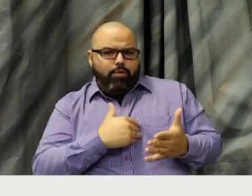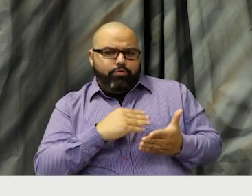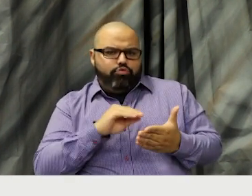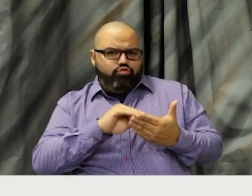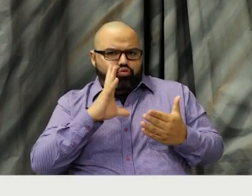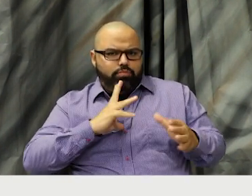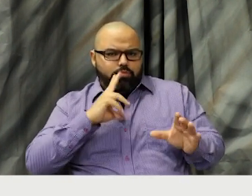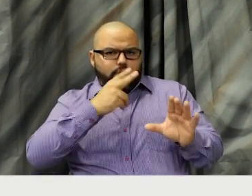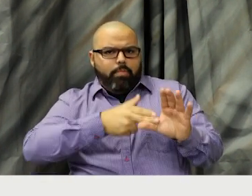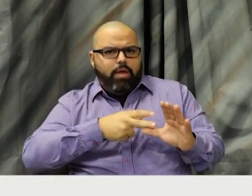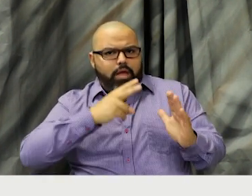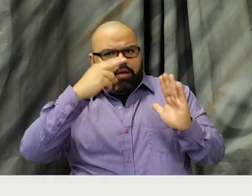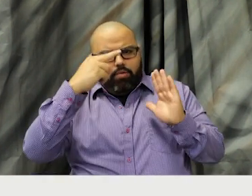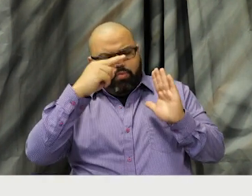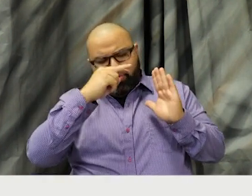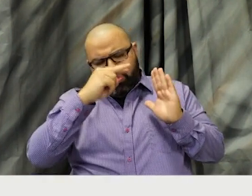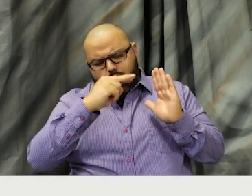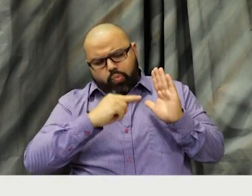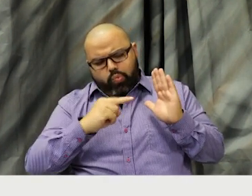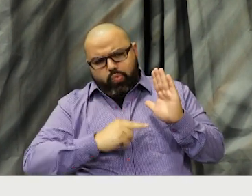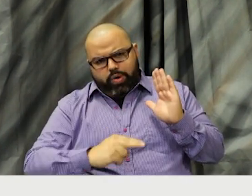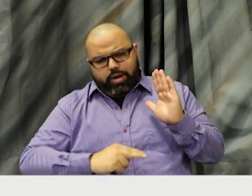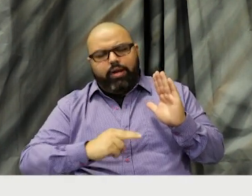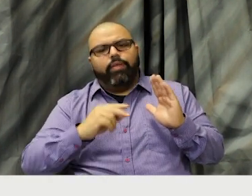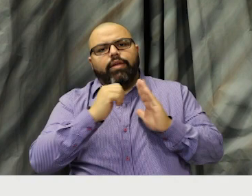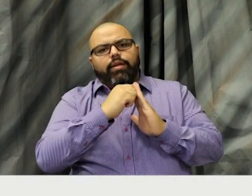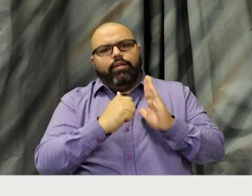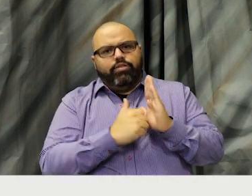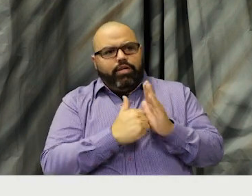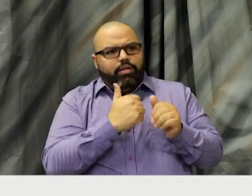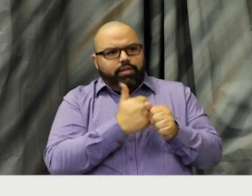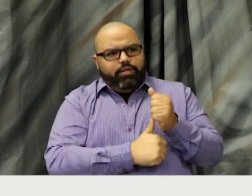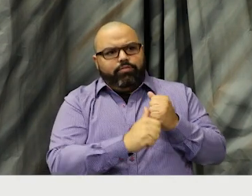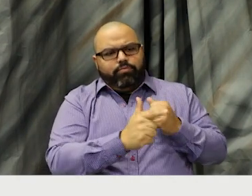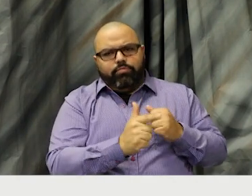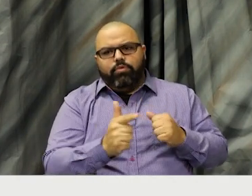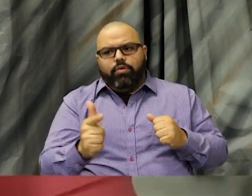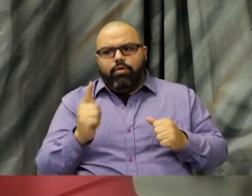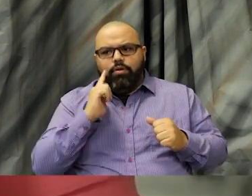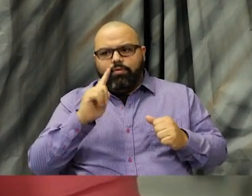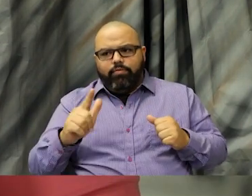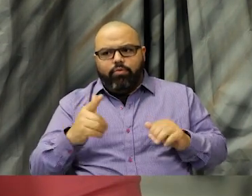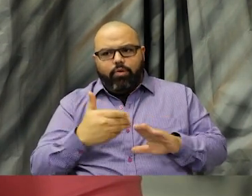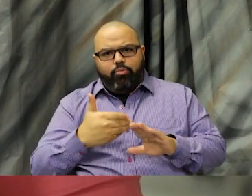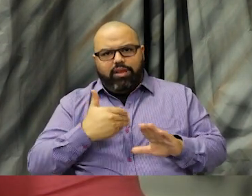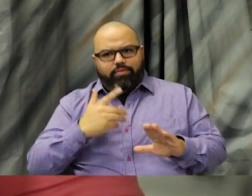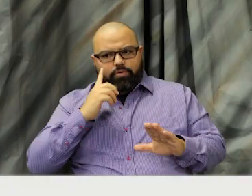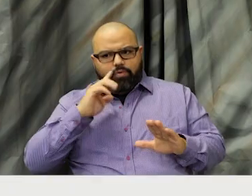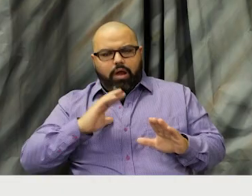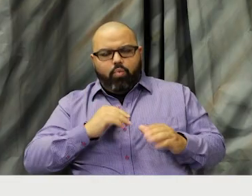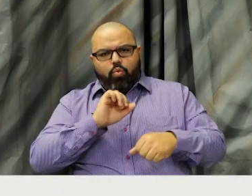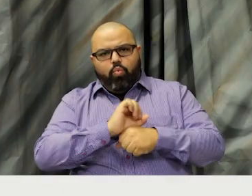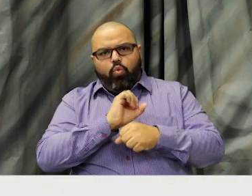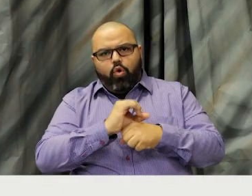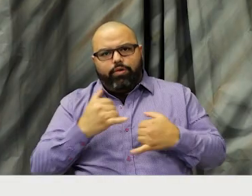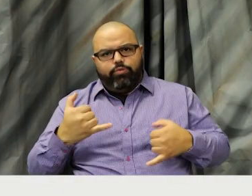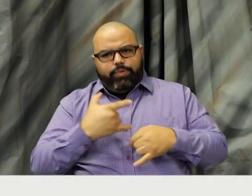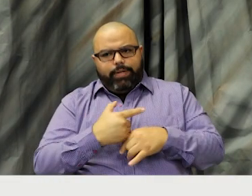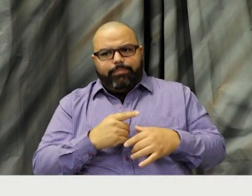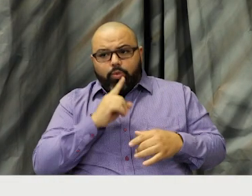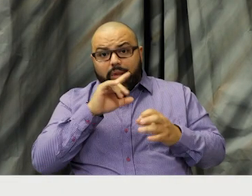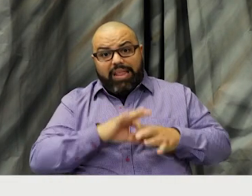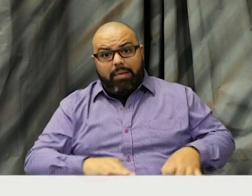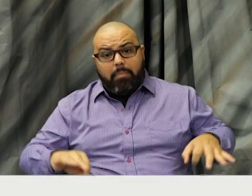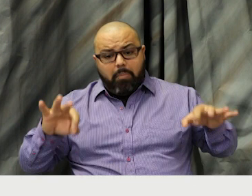students participate by reading the agenda out loud, one piece at a time, as a preview for our work today. An